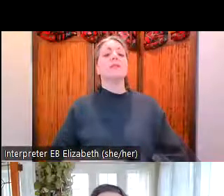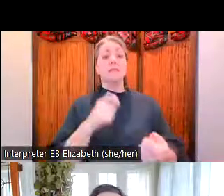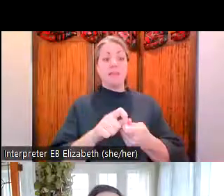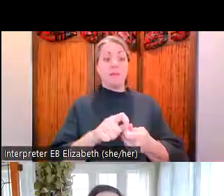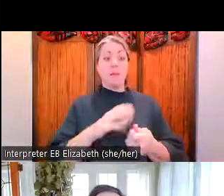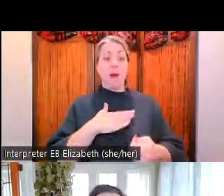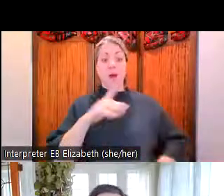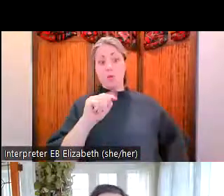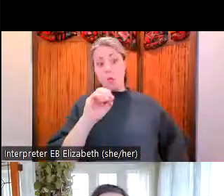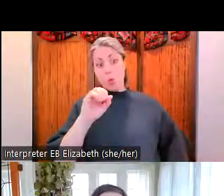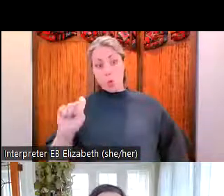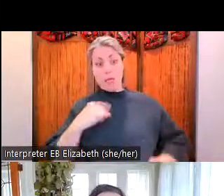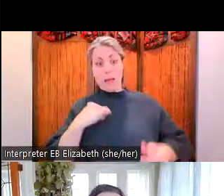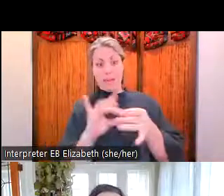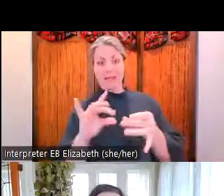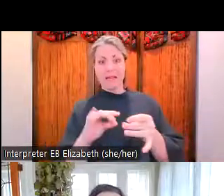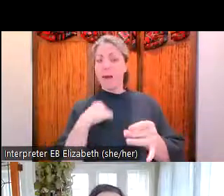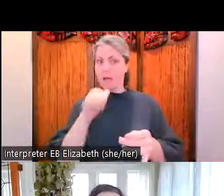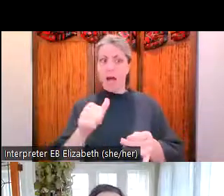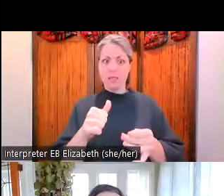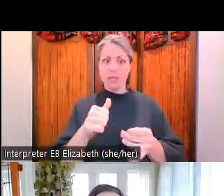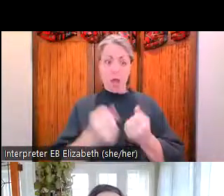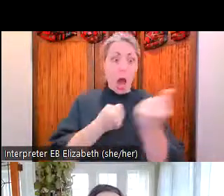commercial endorsements. They're just some things that maybe we've used in our clinic.